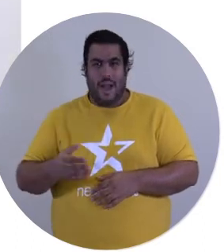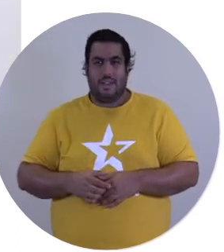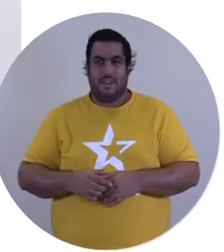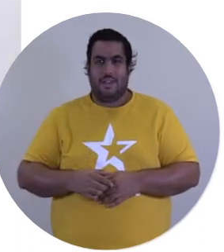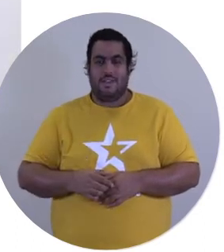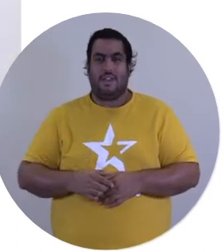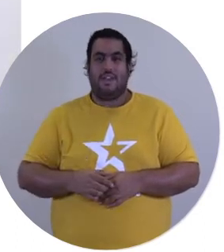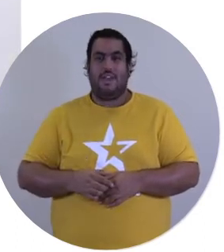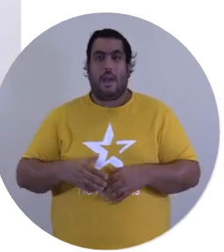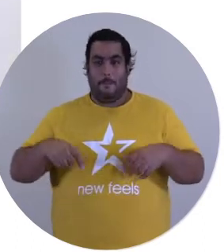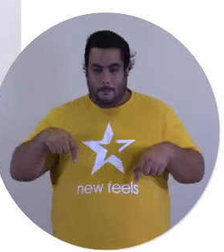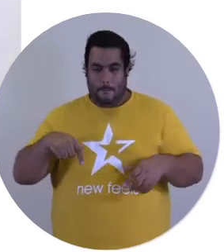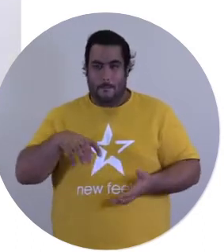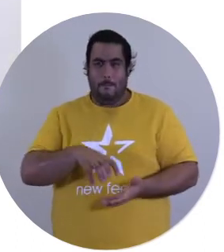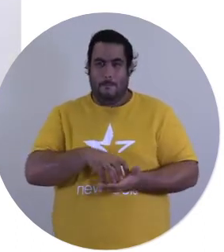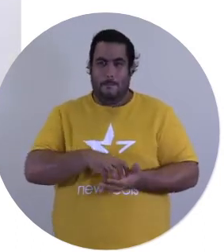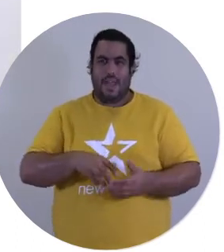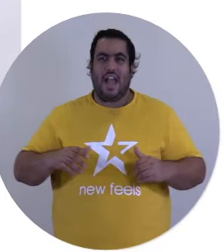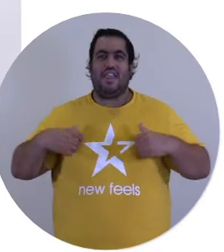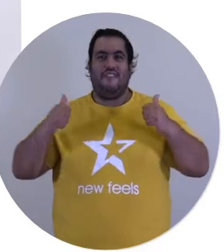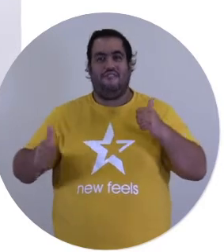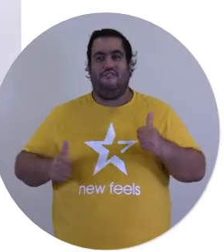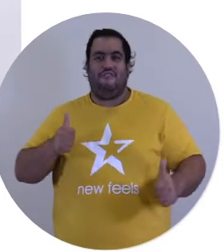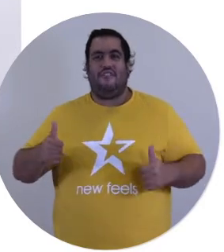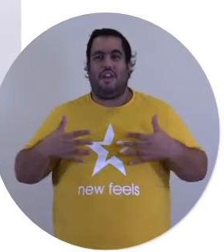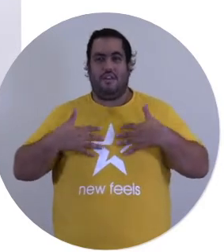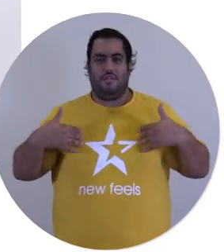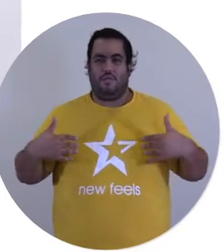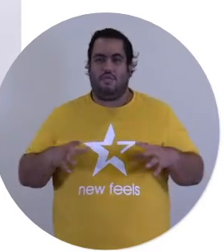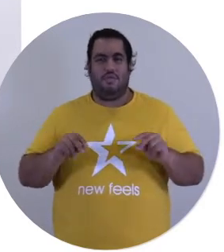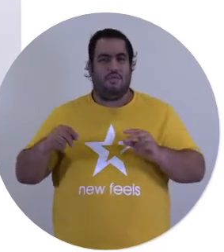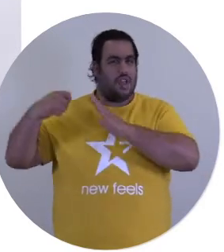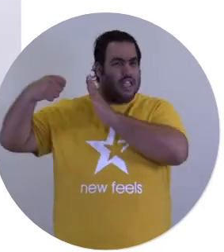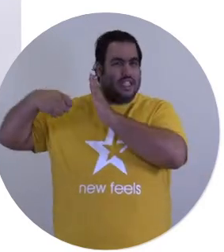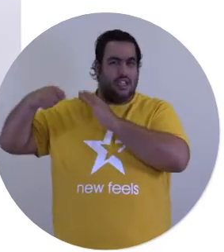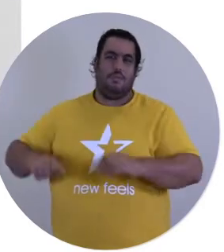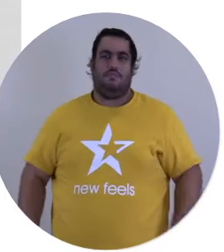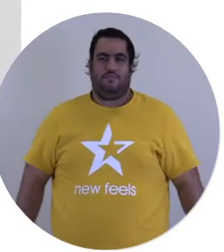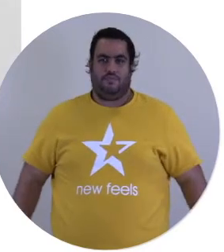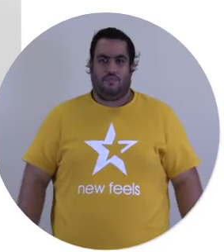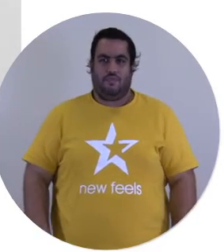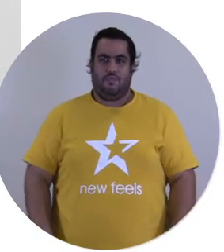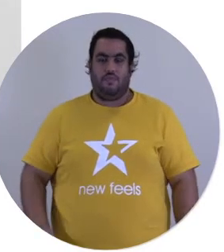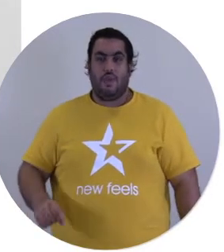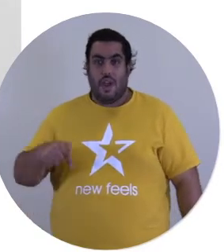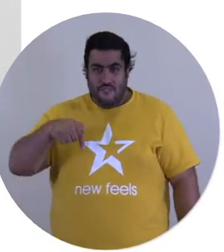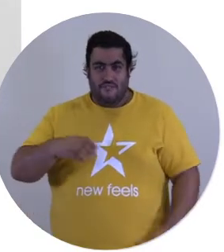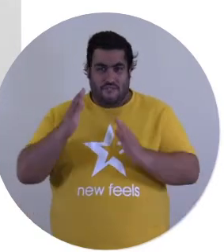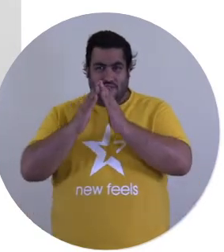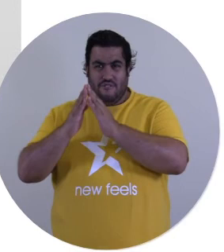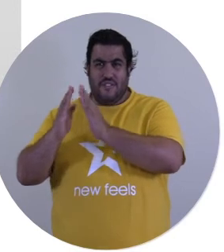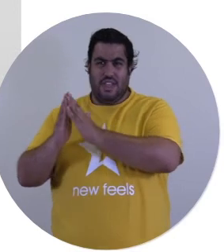to the cinema or going shopping. And don't forget, in the city we have better